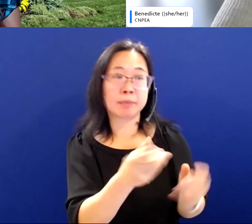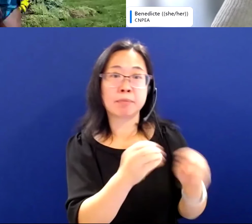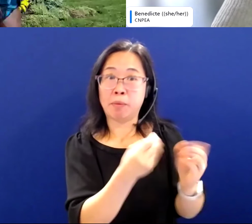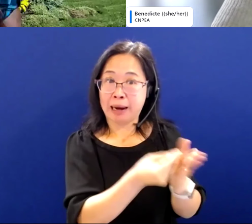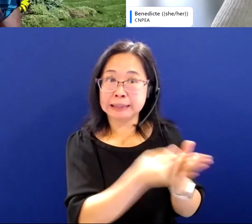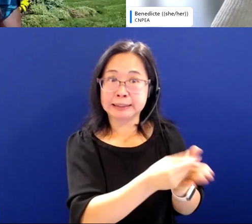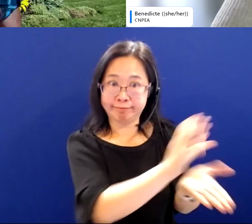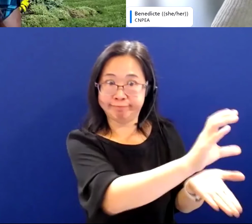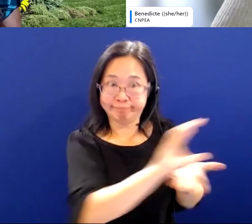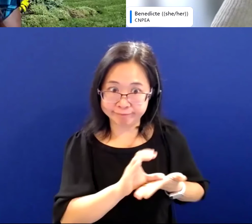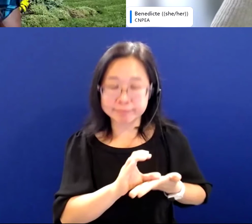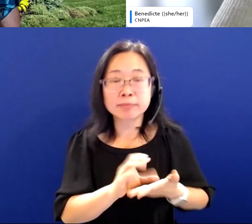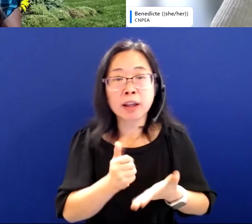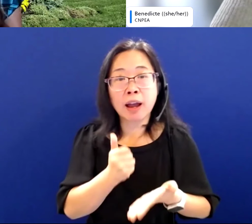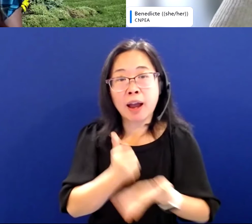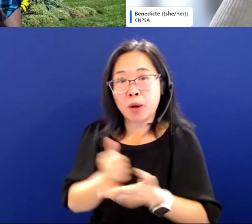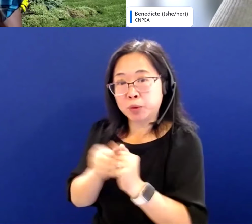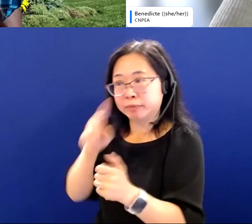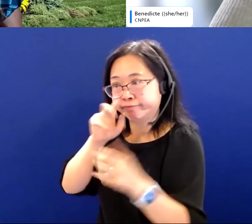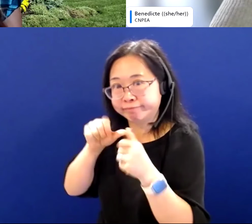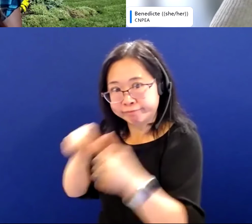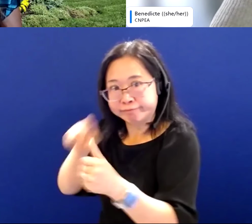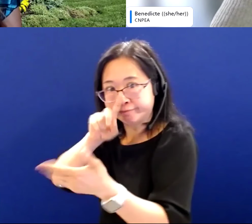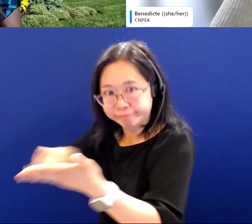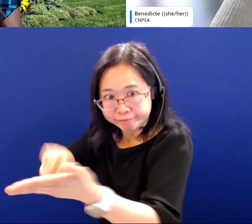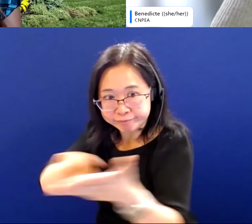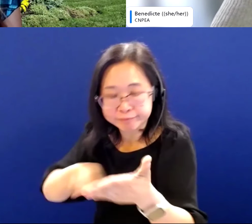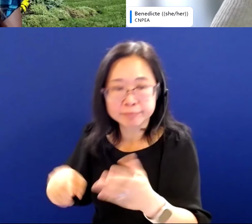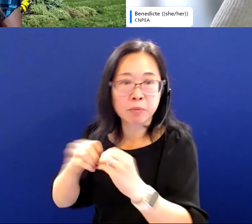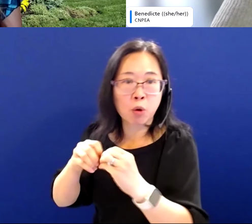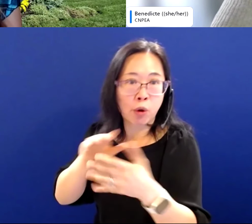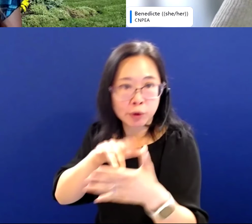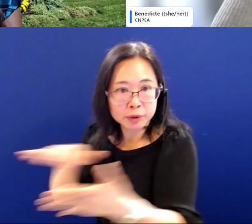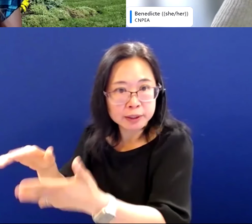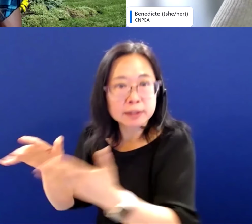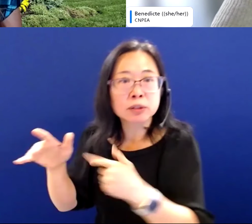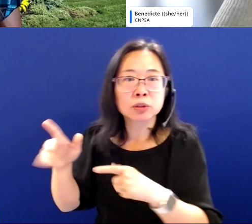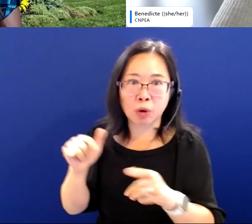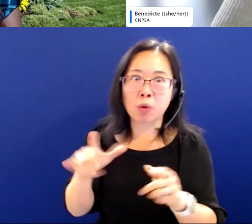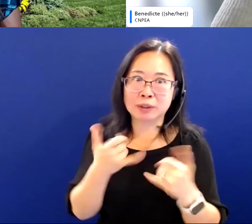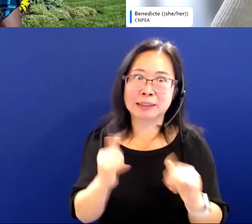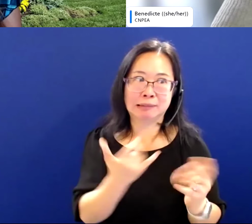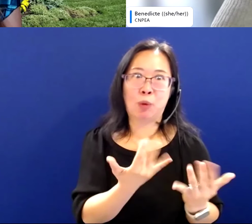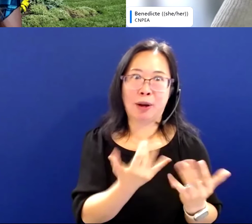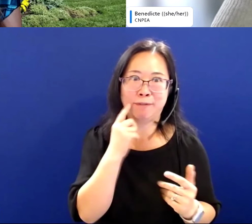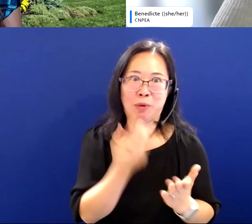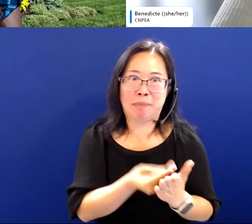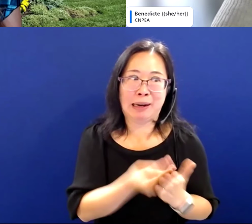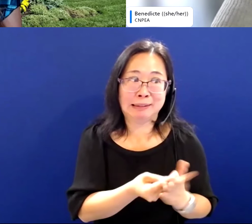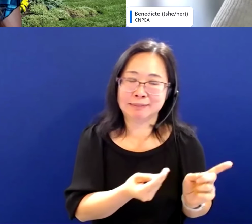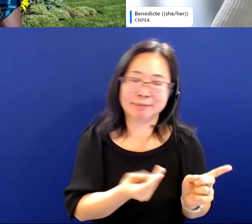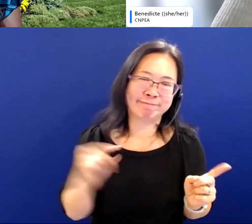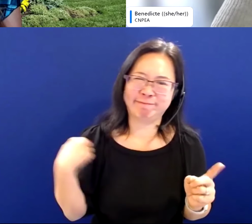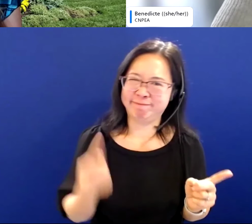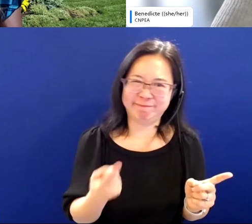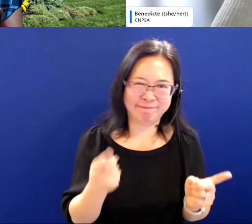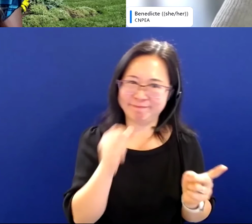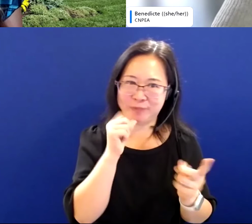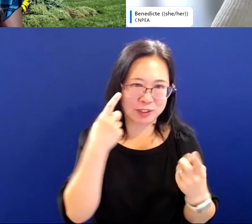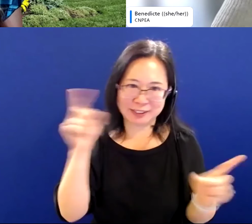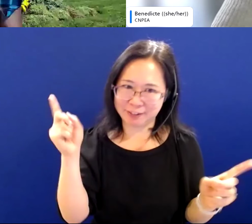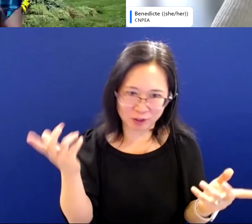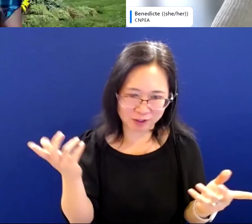more follow-ups while we're waiting to get funding to do our research project. So far, we have not been successful with that.